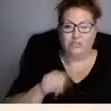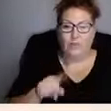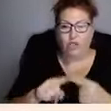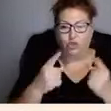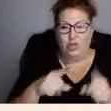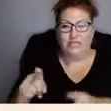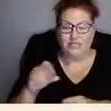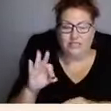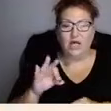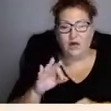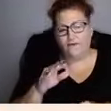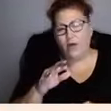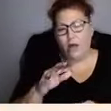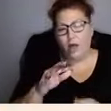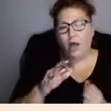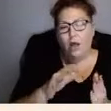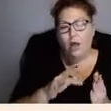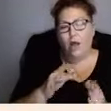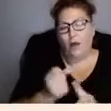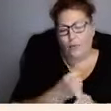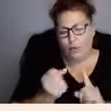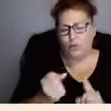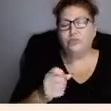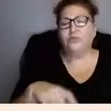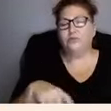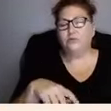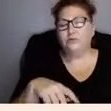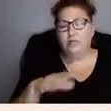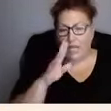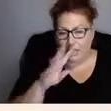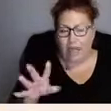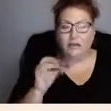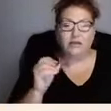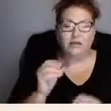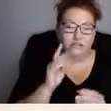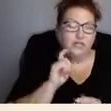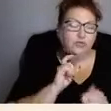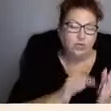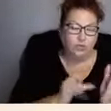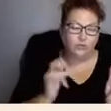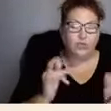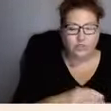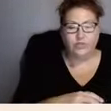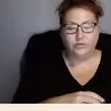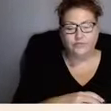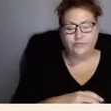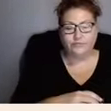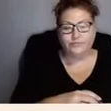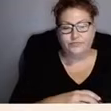neglect, and exploitation and sexual misconduct committed against individuals that we work with.